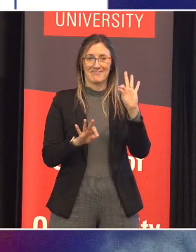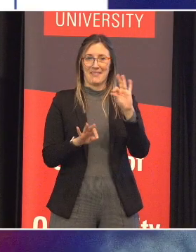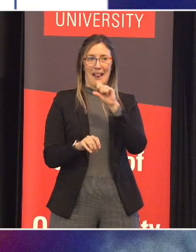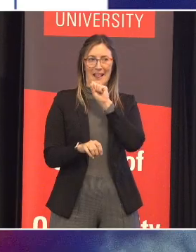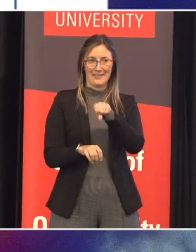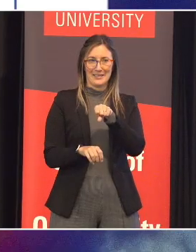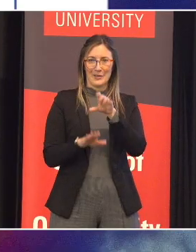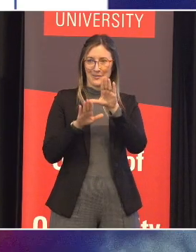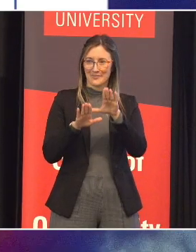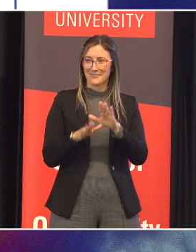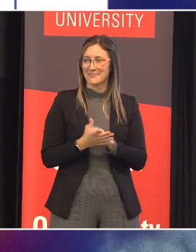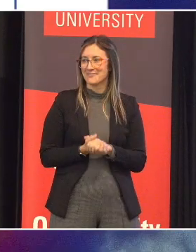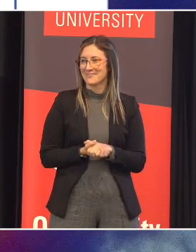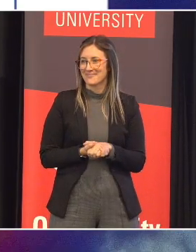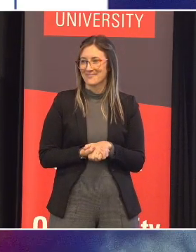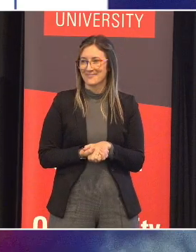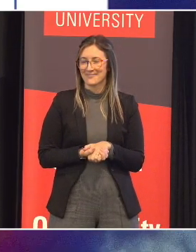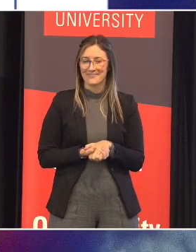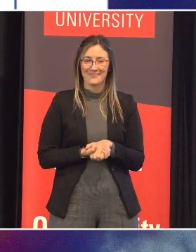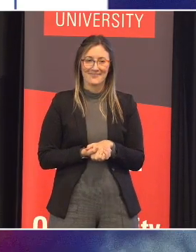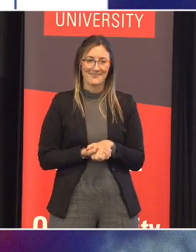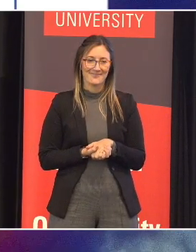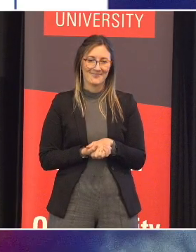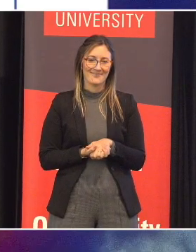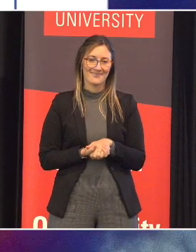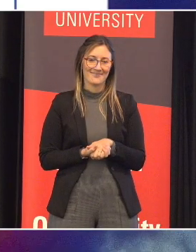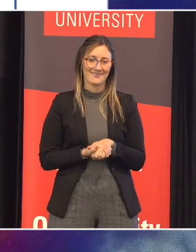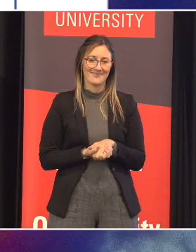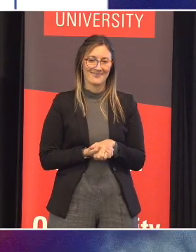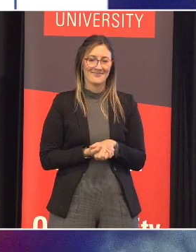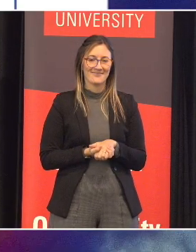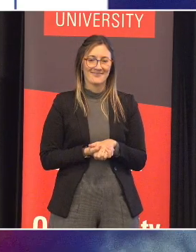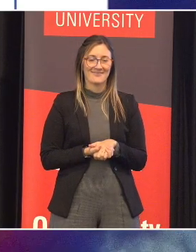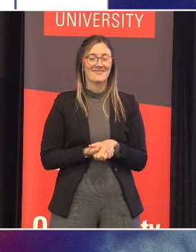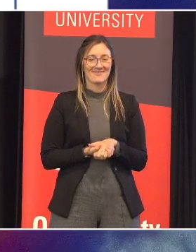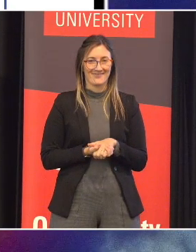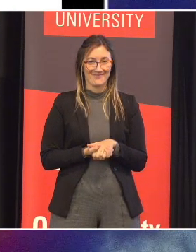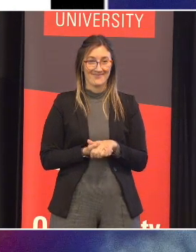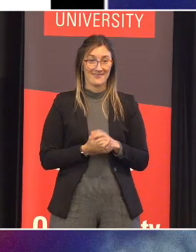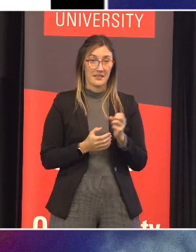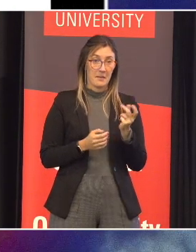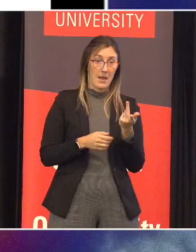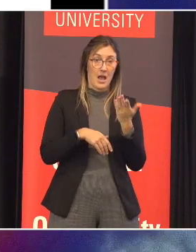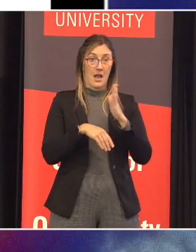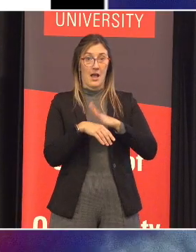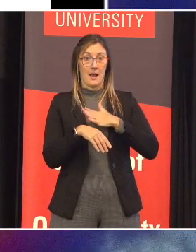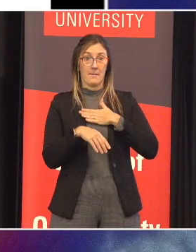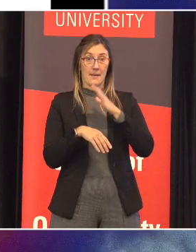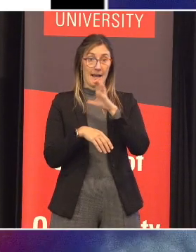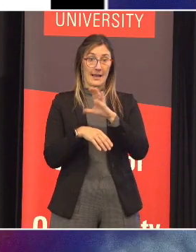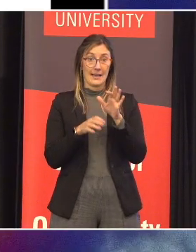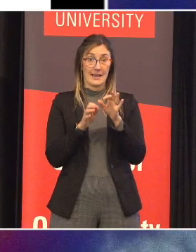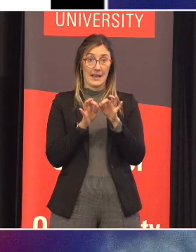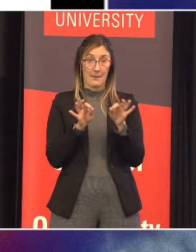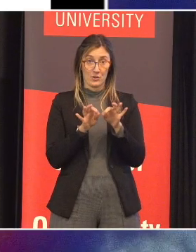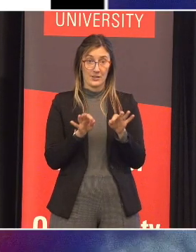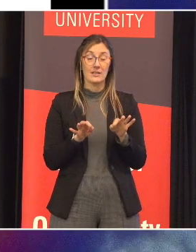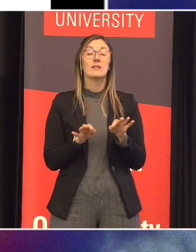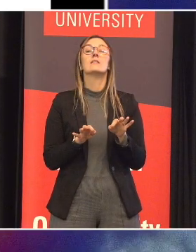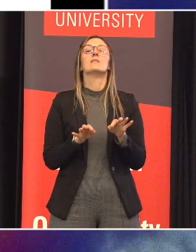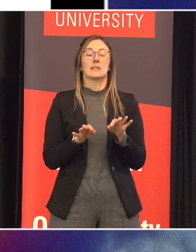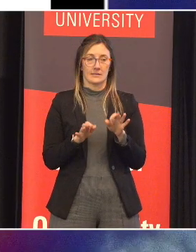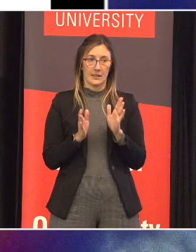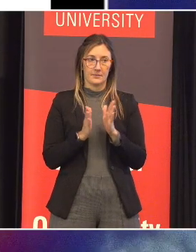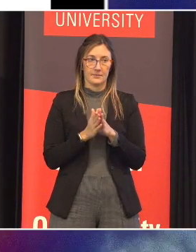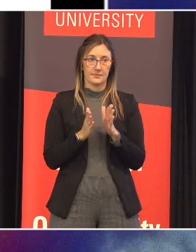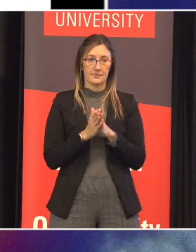Great. Let me turn back on my captions. All right. Okay, key